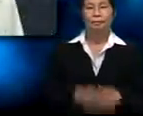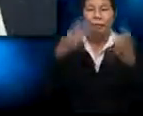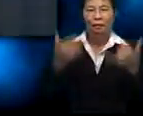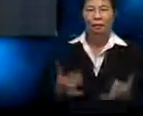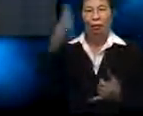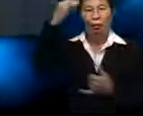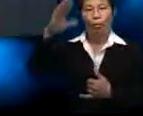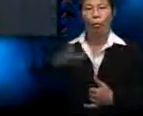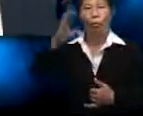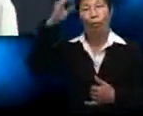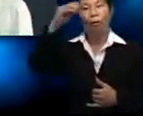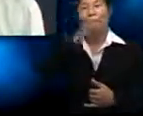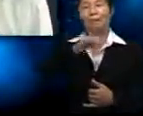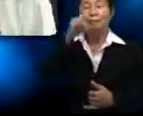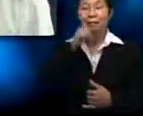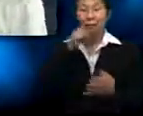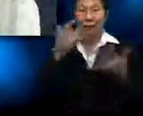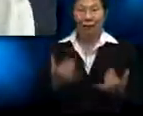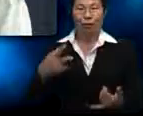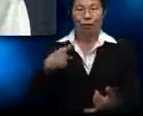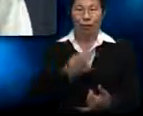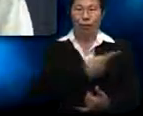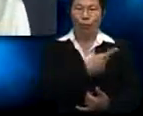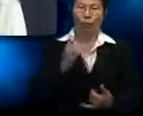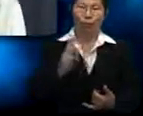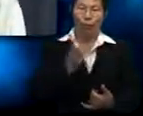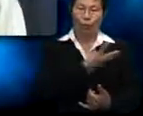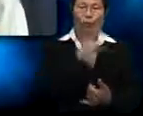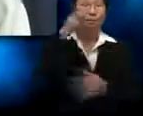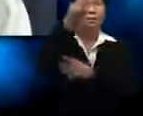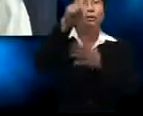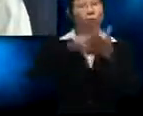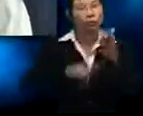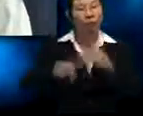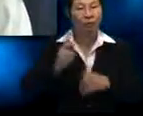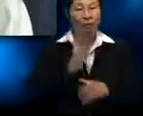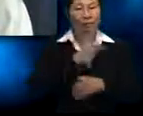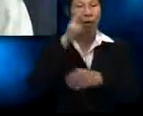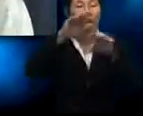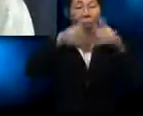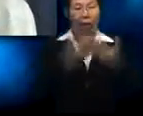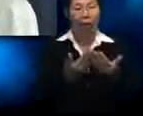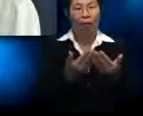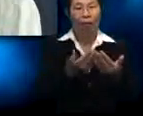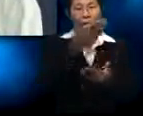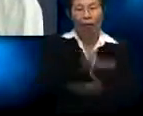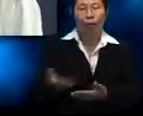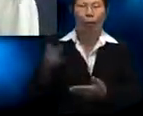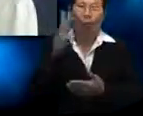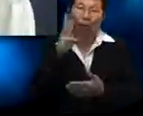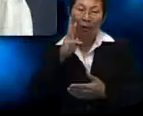Now, boys and girls, now we will see how the physical property of